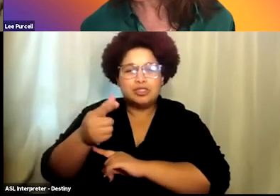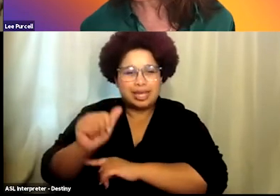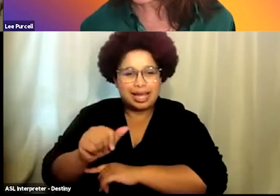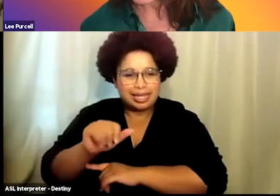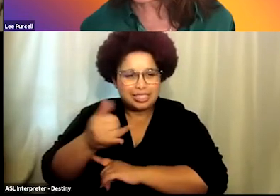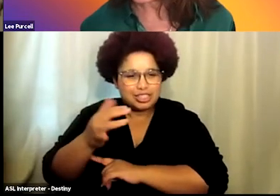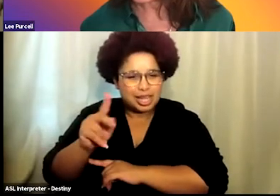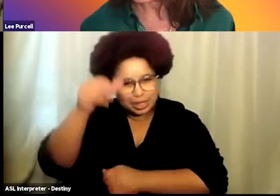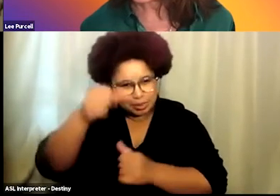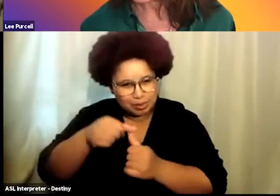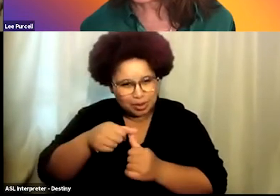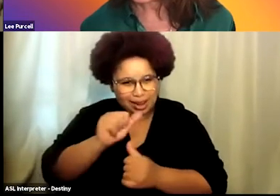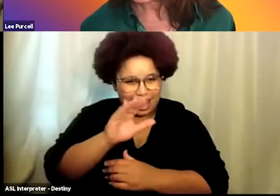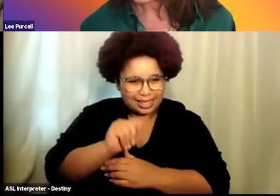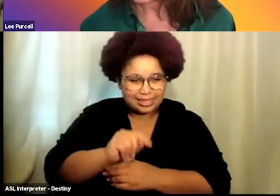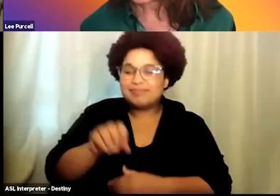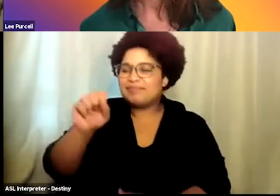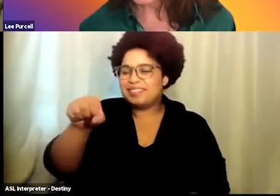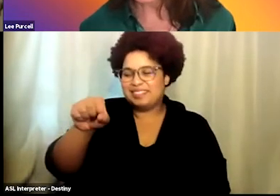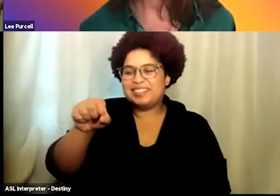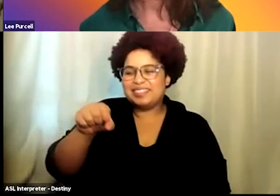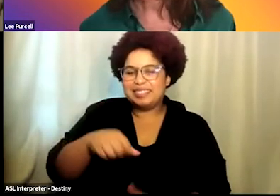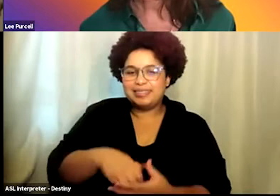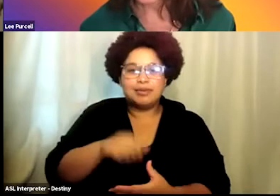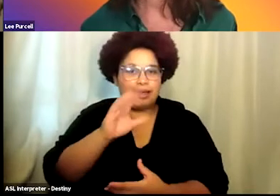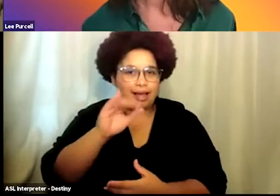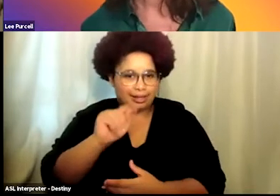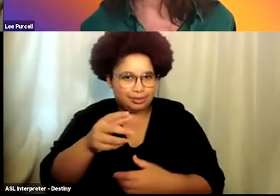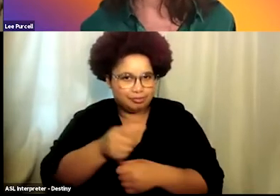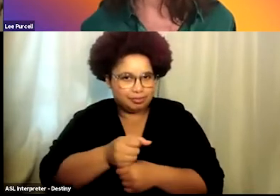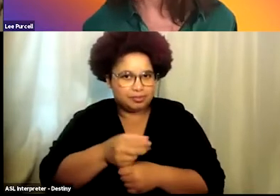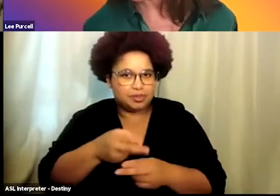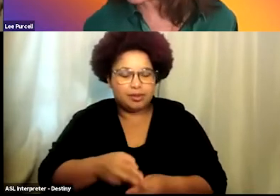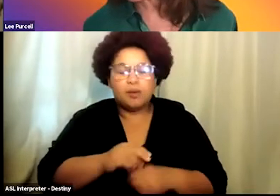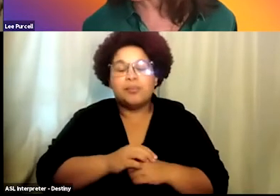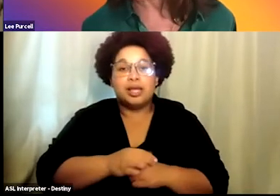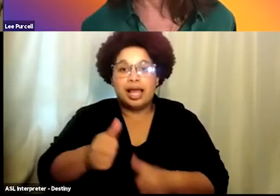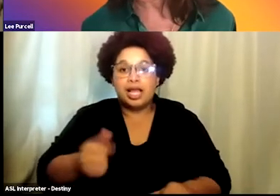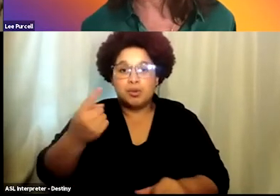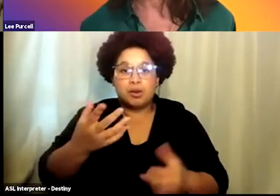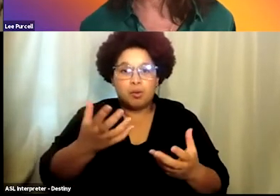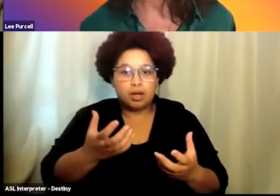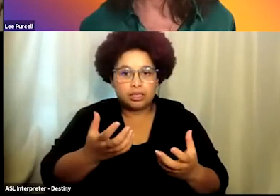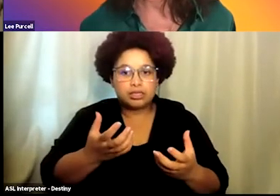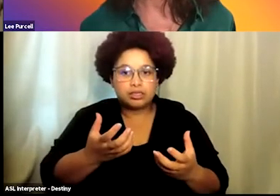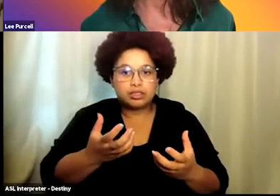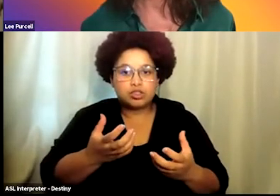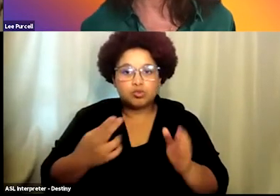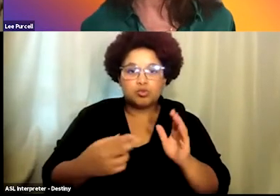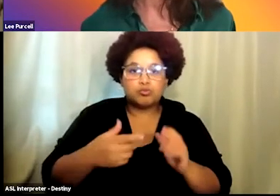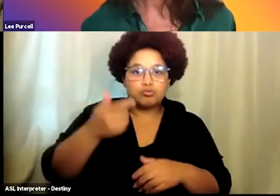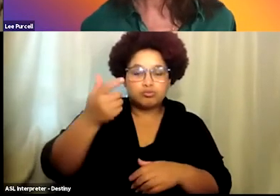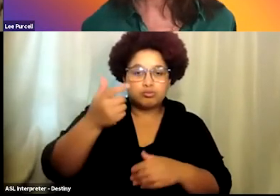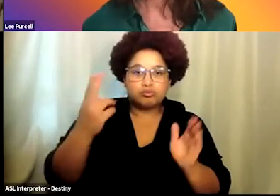Jackie, what that's ACT? Yes, It's ACT. Yeah, if anybody wants to subscribe to that,